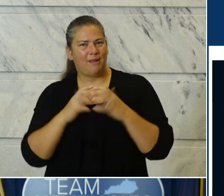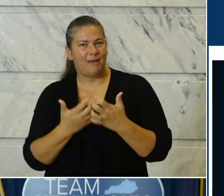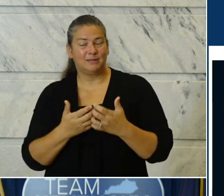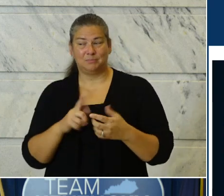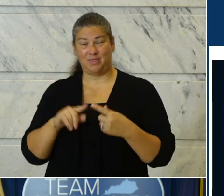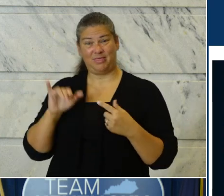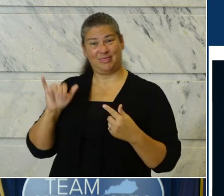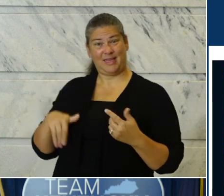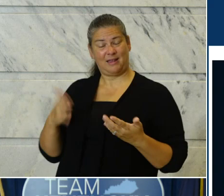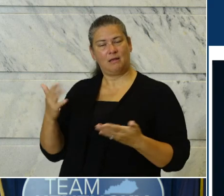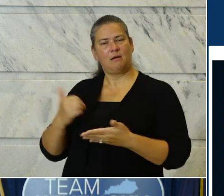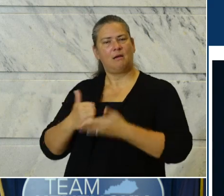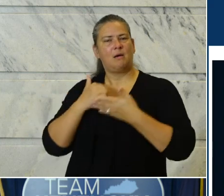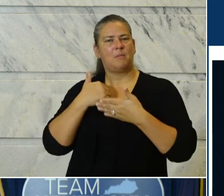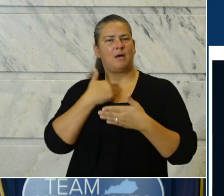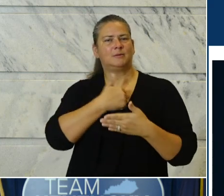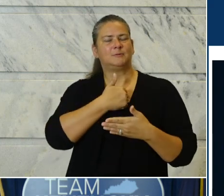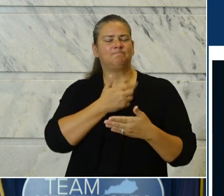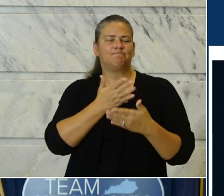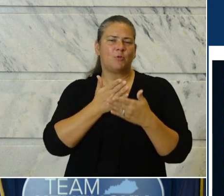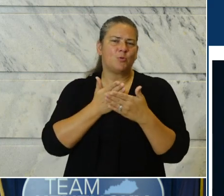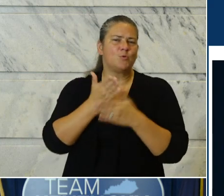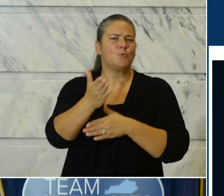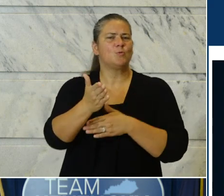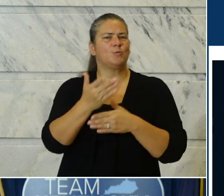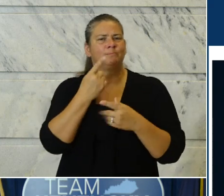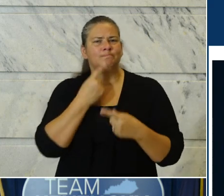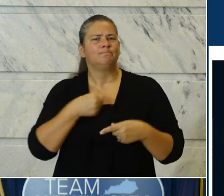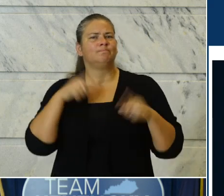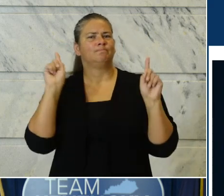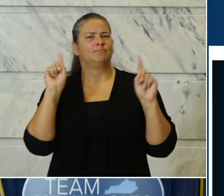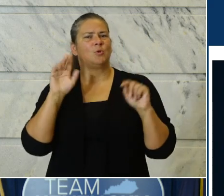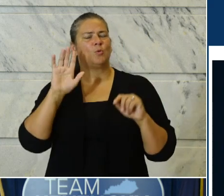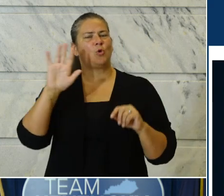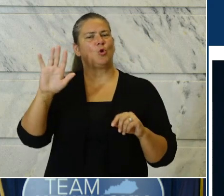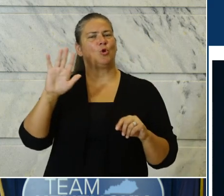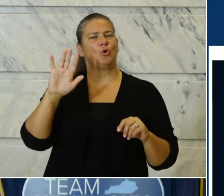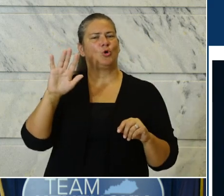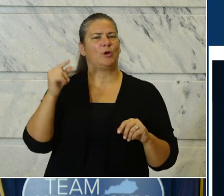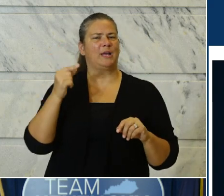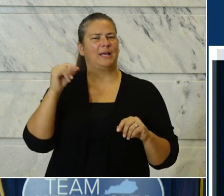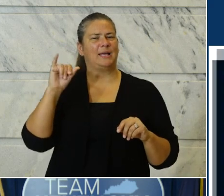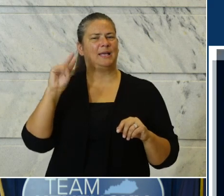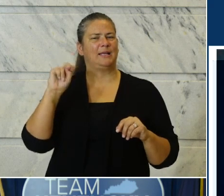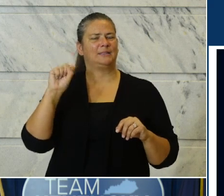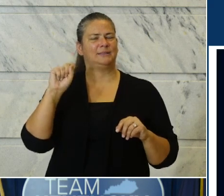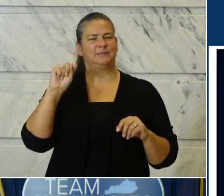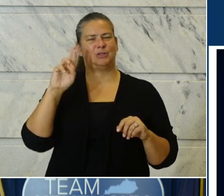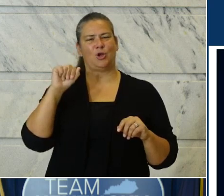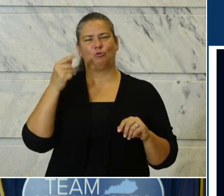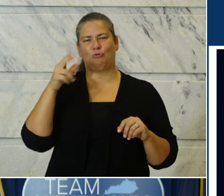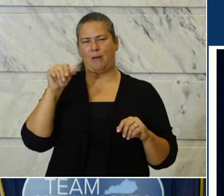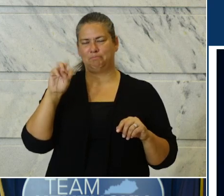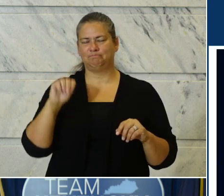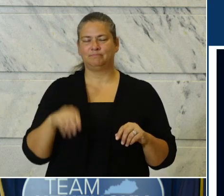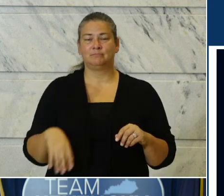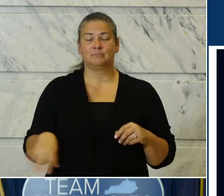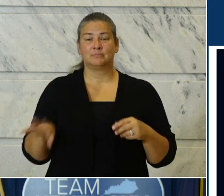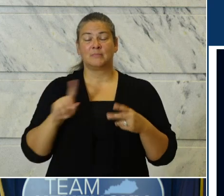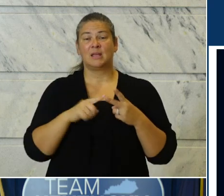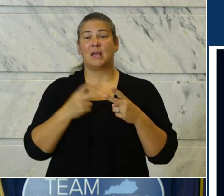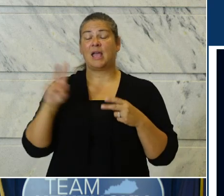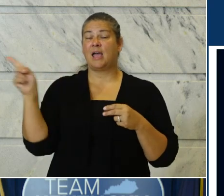this certainly help us to get through it with her Instagram wall. Second, we have a first day of school picture